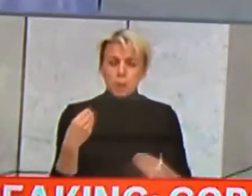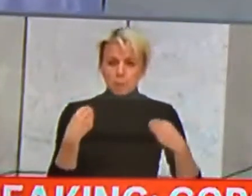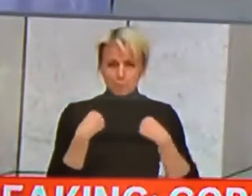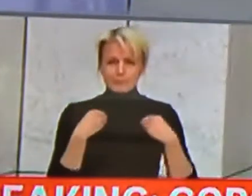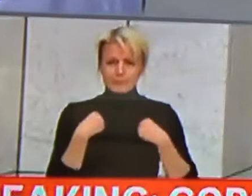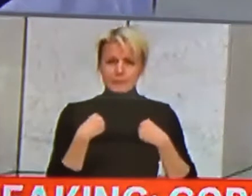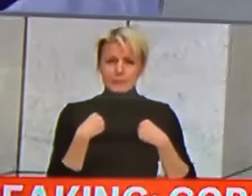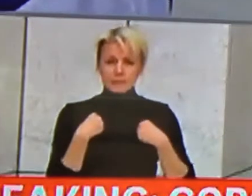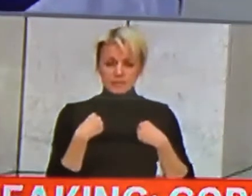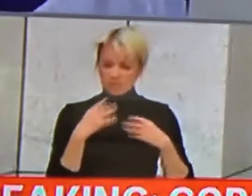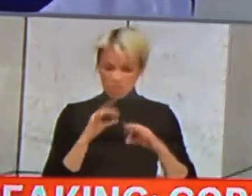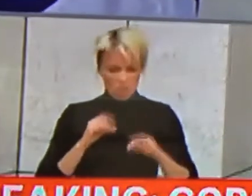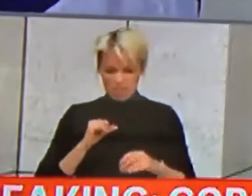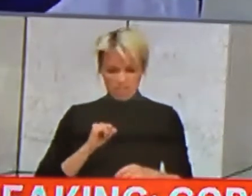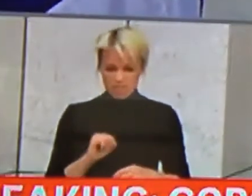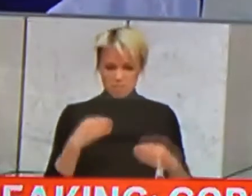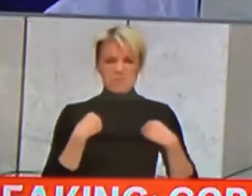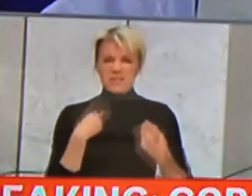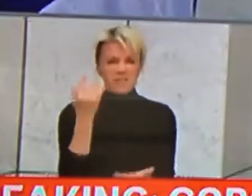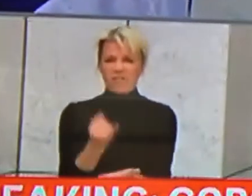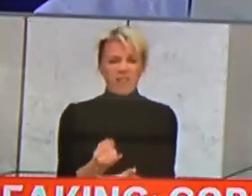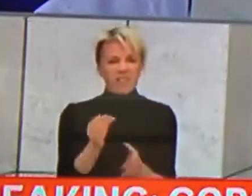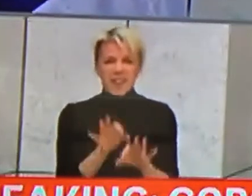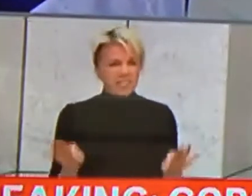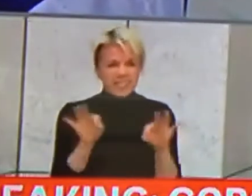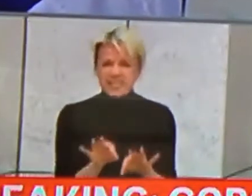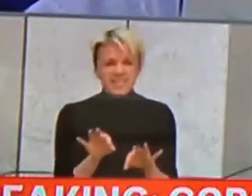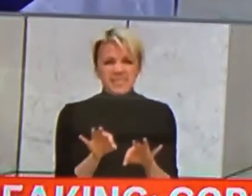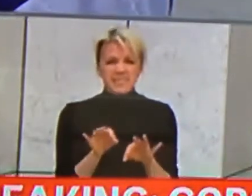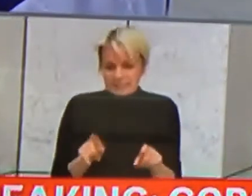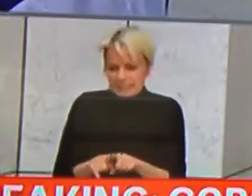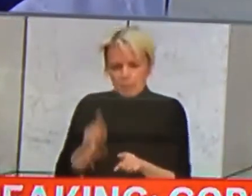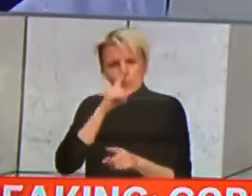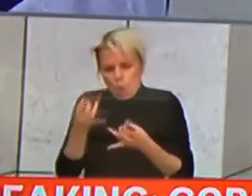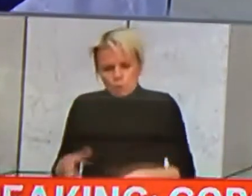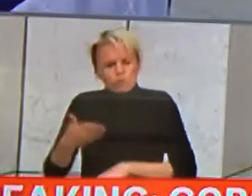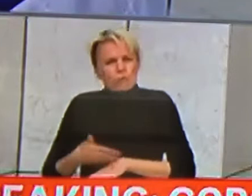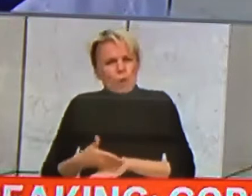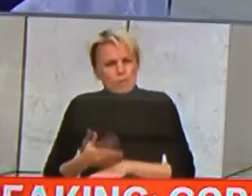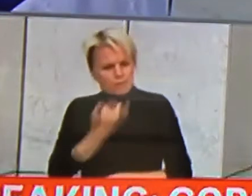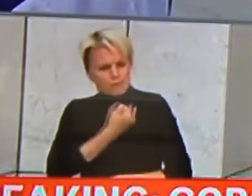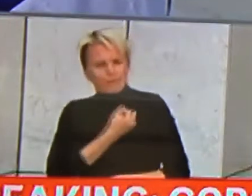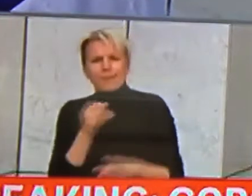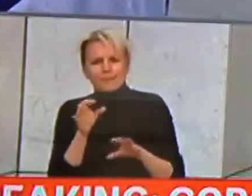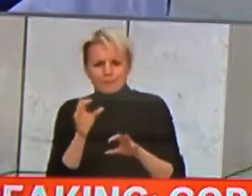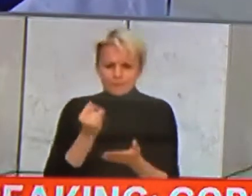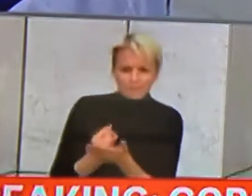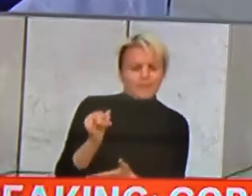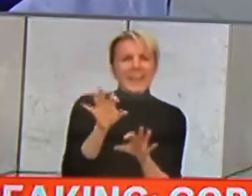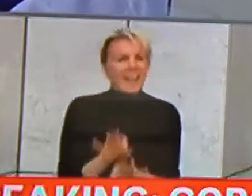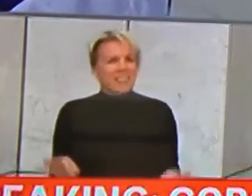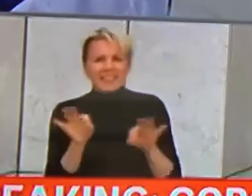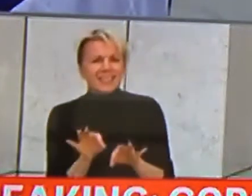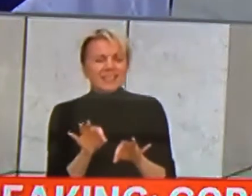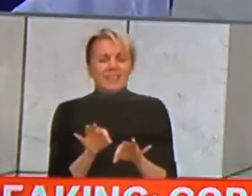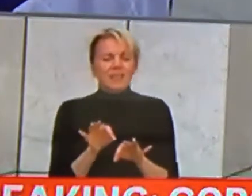own, just like if there's any Australian who's lost a job through no fault of their own, we are simply trying to preserve